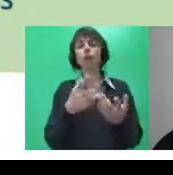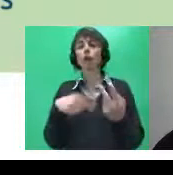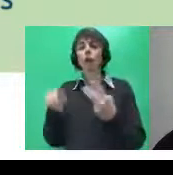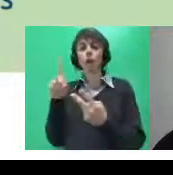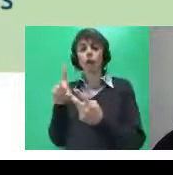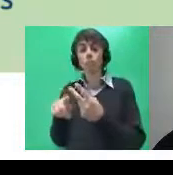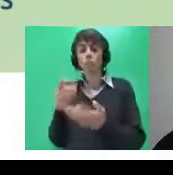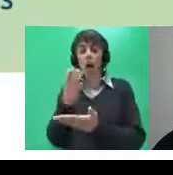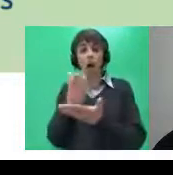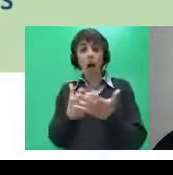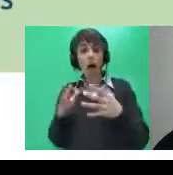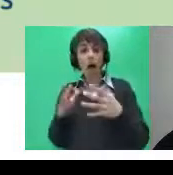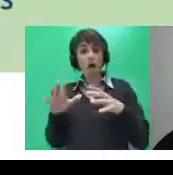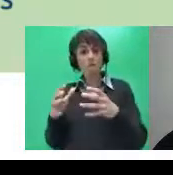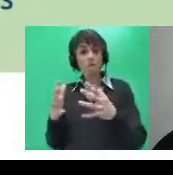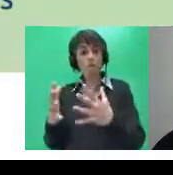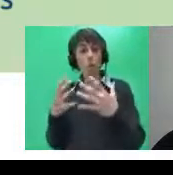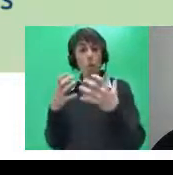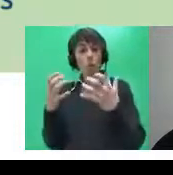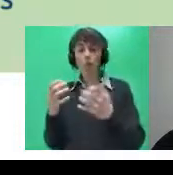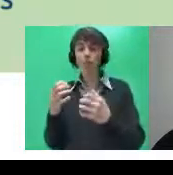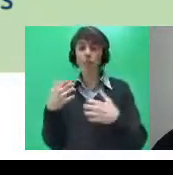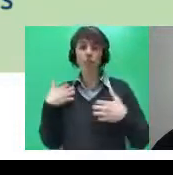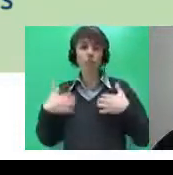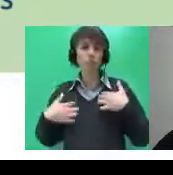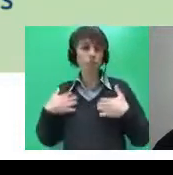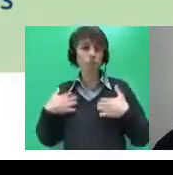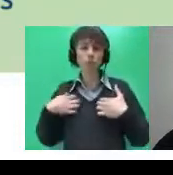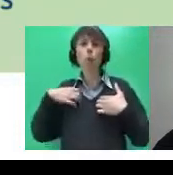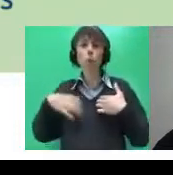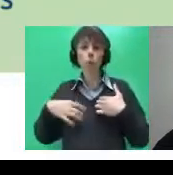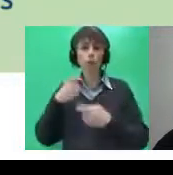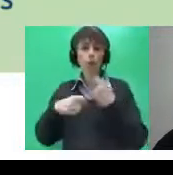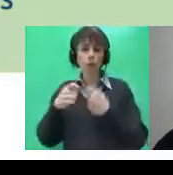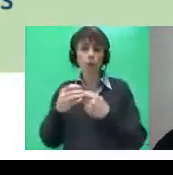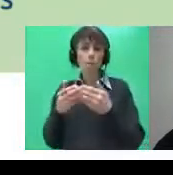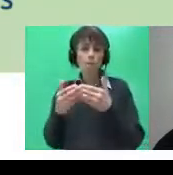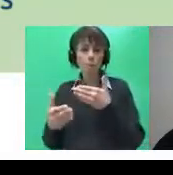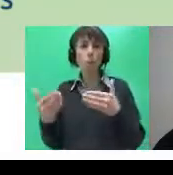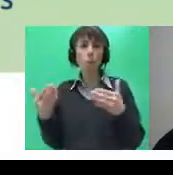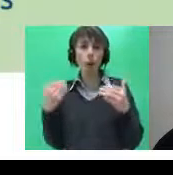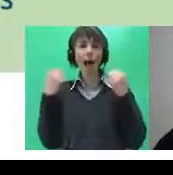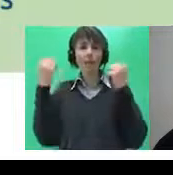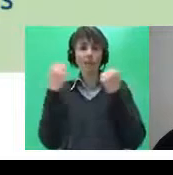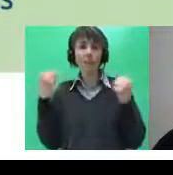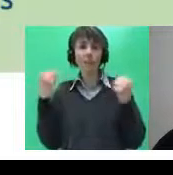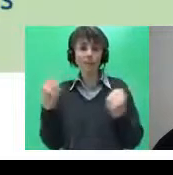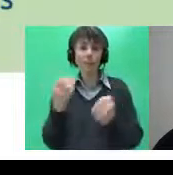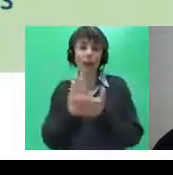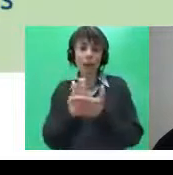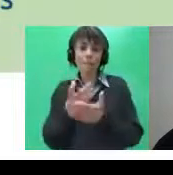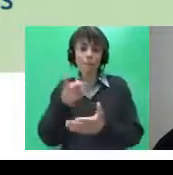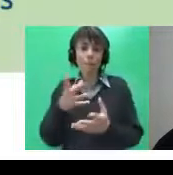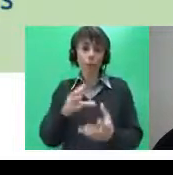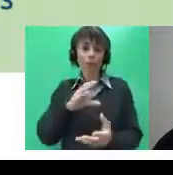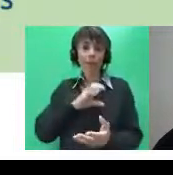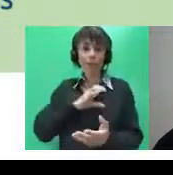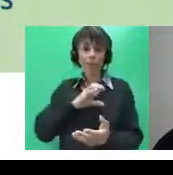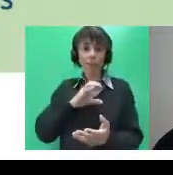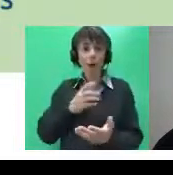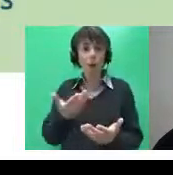audience is keen to be more active, especially people living with cancer, heart conditions and diabetes. That the campaign